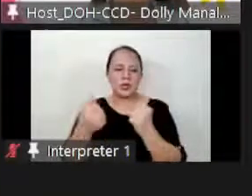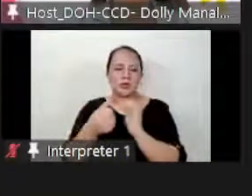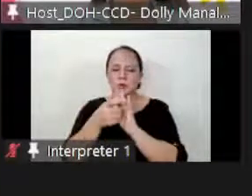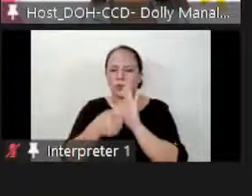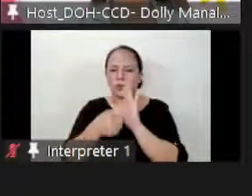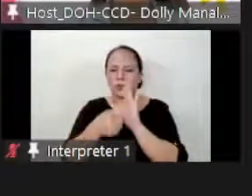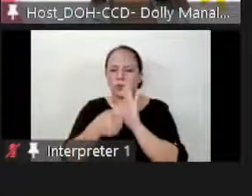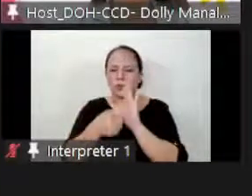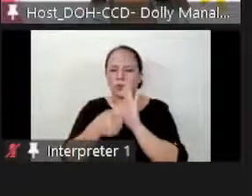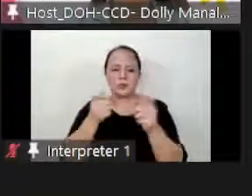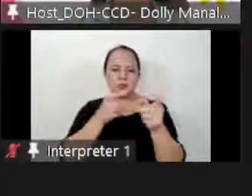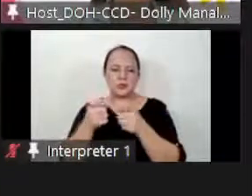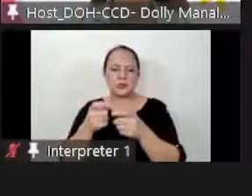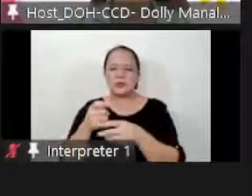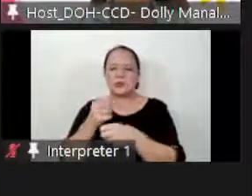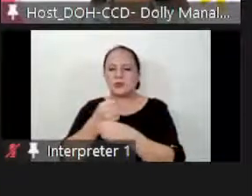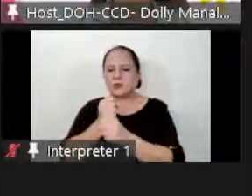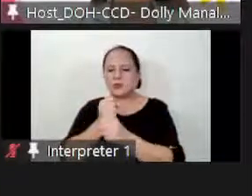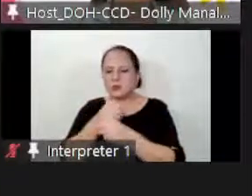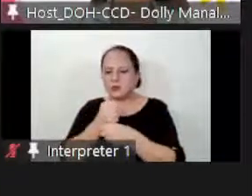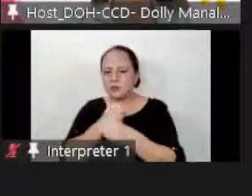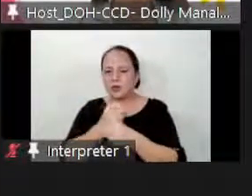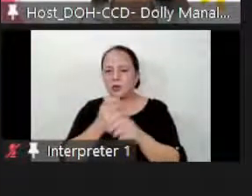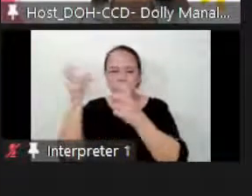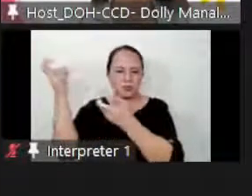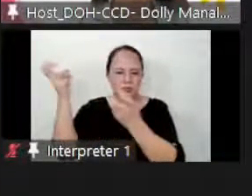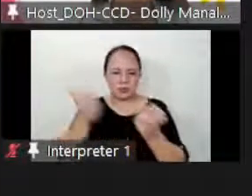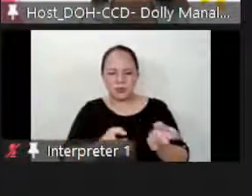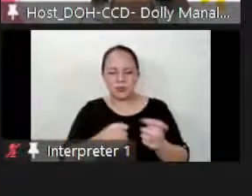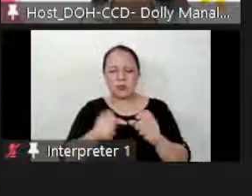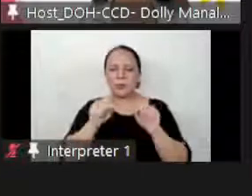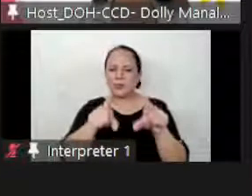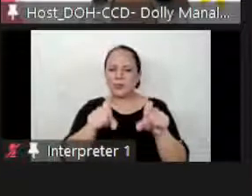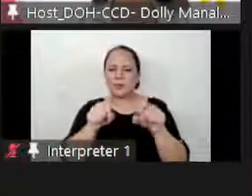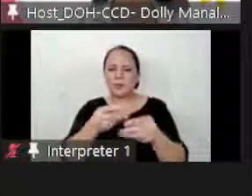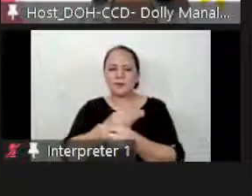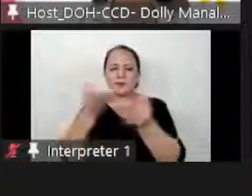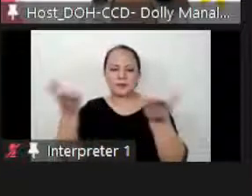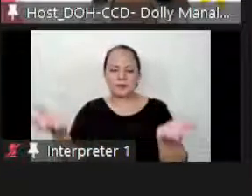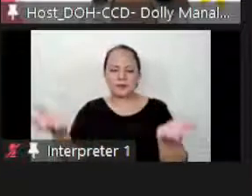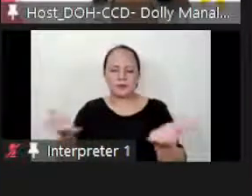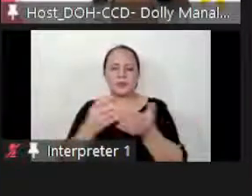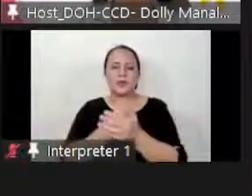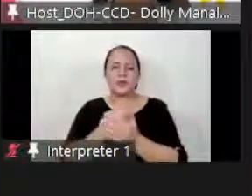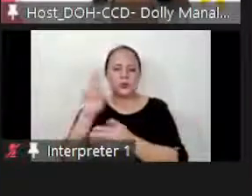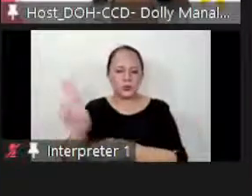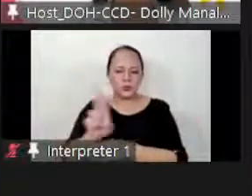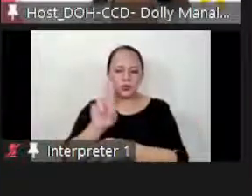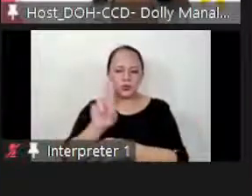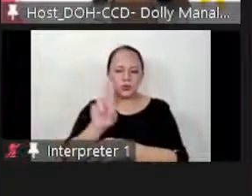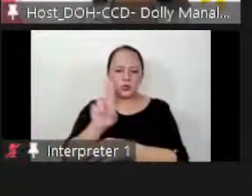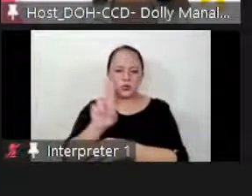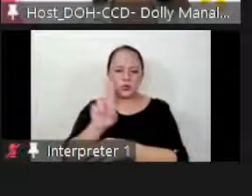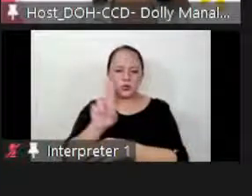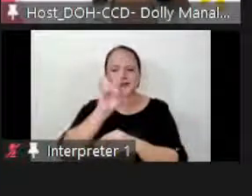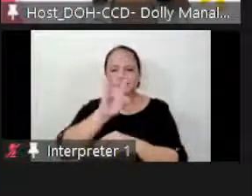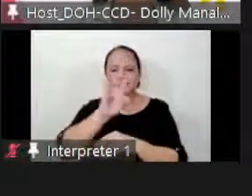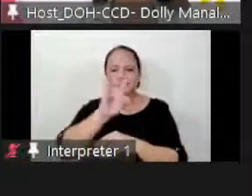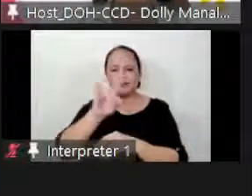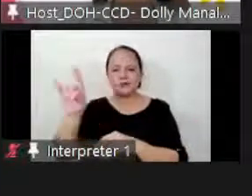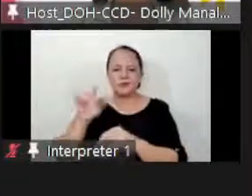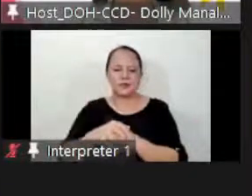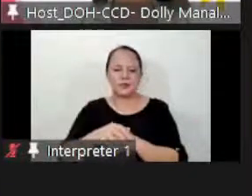the manufacture, importation, sale, distribution, use, advertisement, promotion,